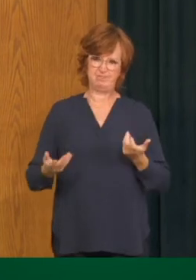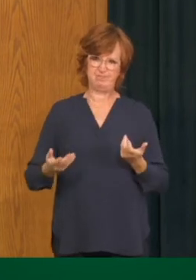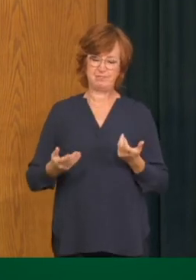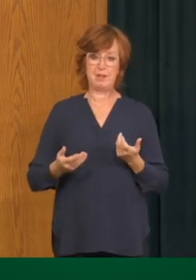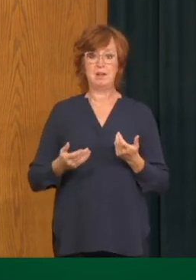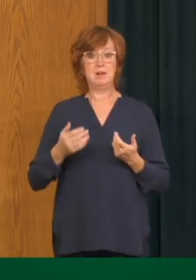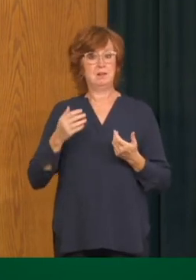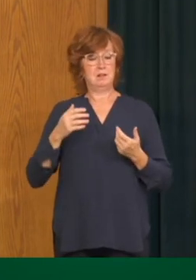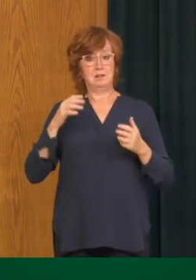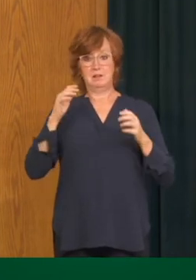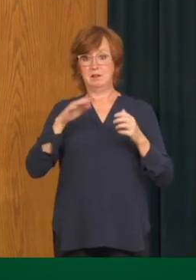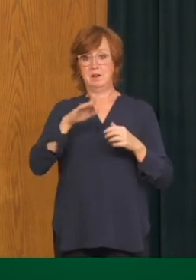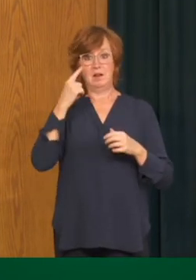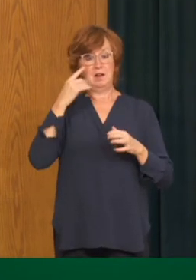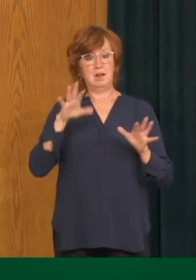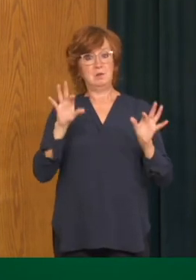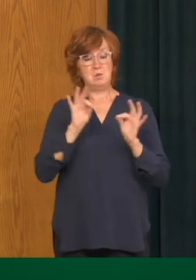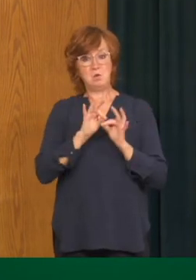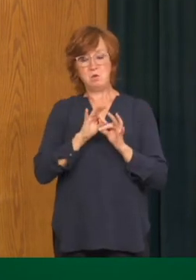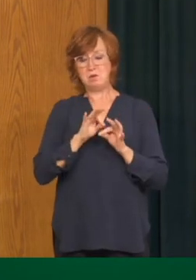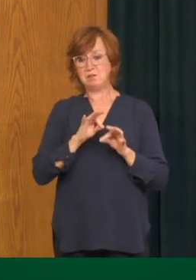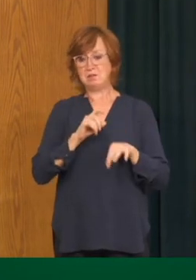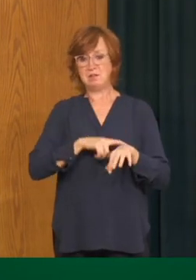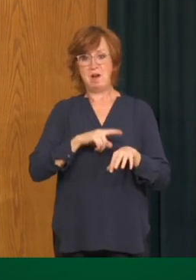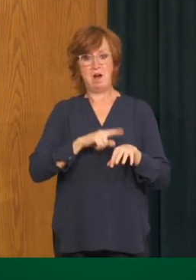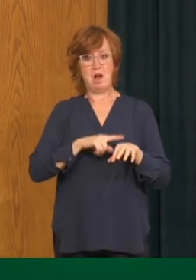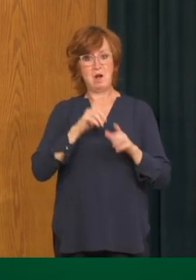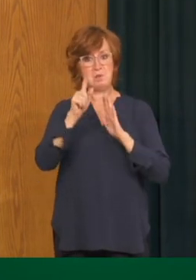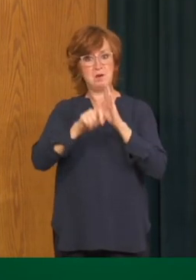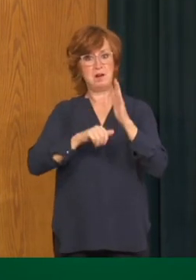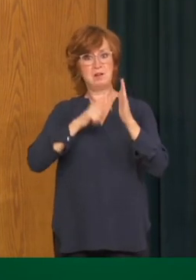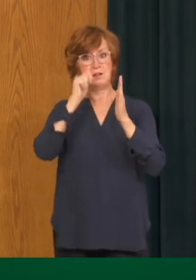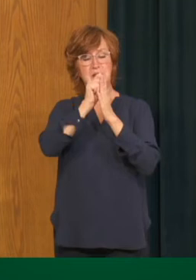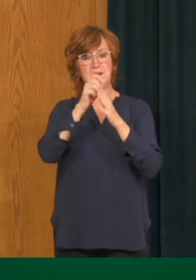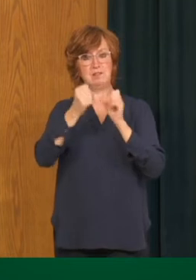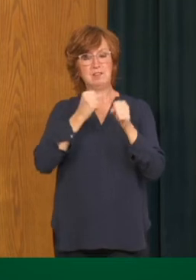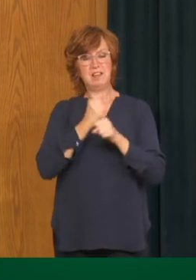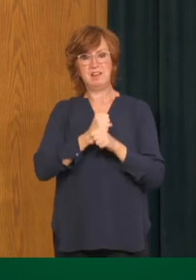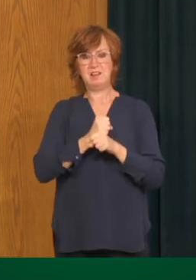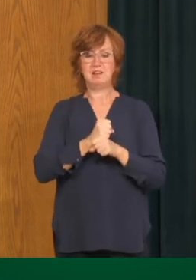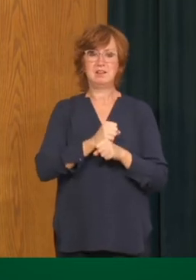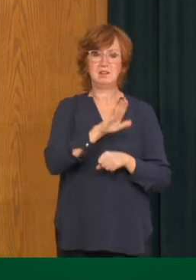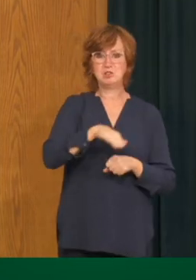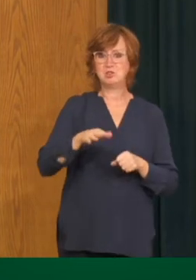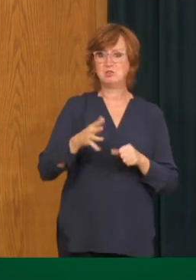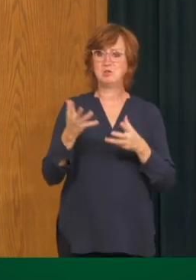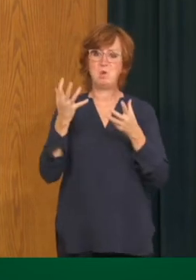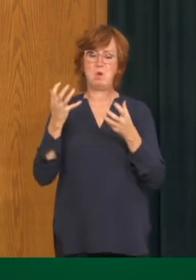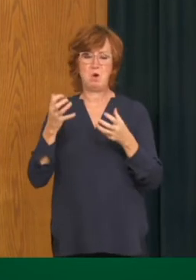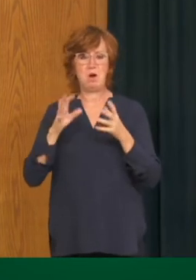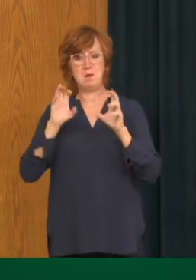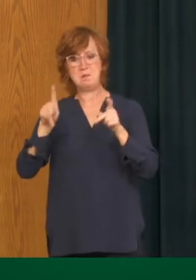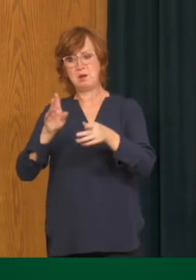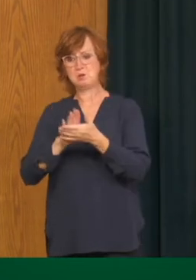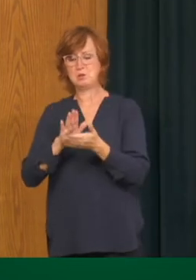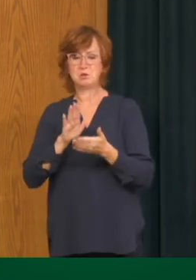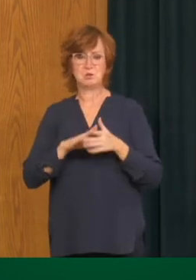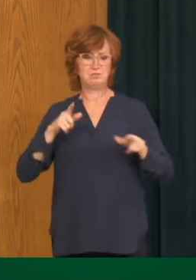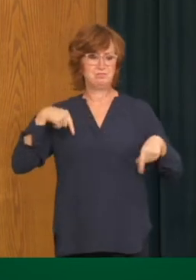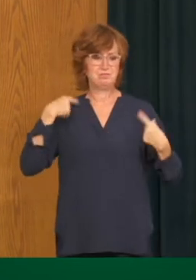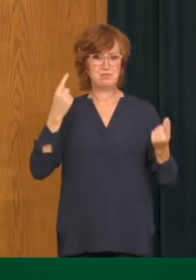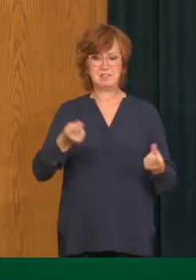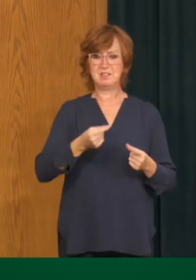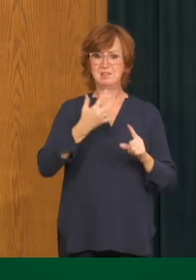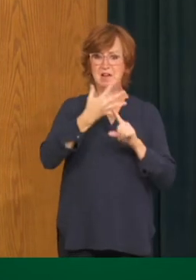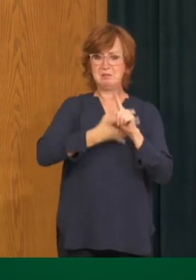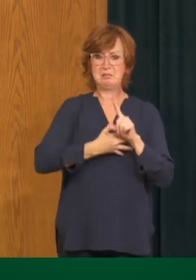children, in particular this year. Now that they have been away from their classroom, they've been away from their teachers, they've been away from their classmates